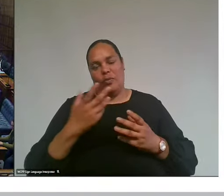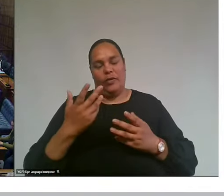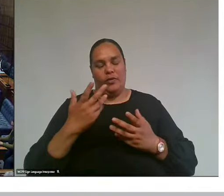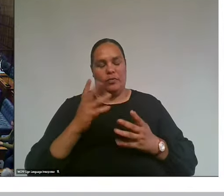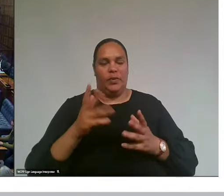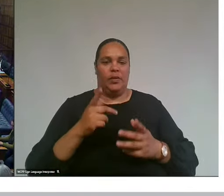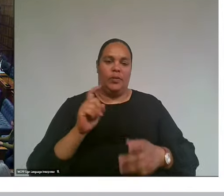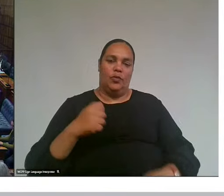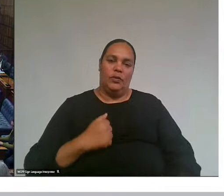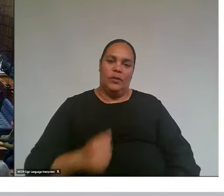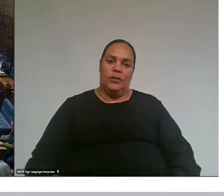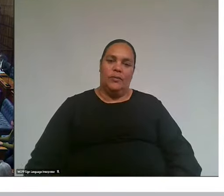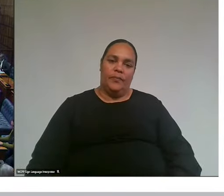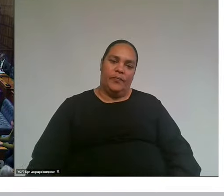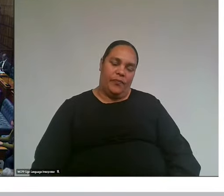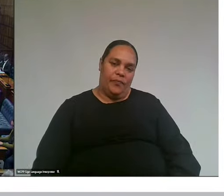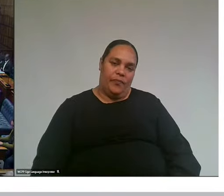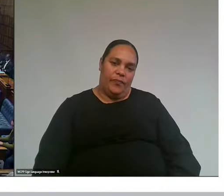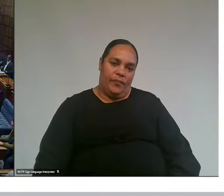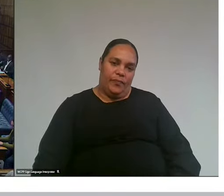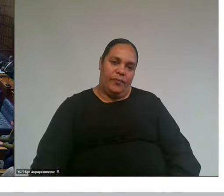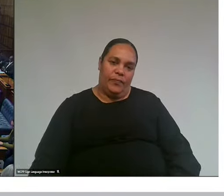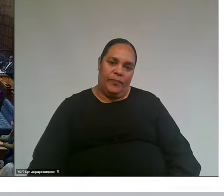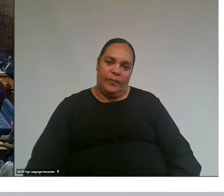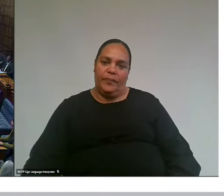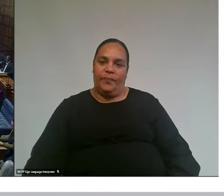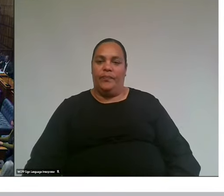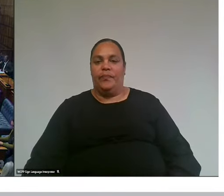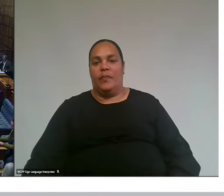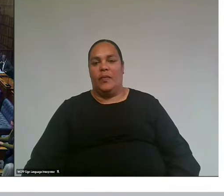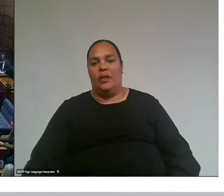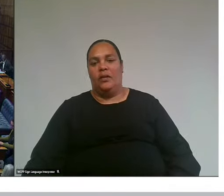my questions thank you very much I recognize